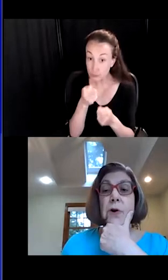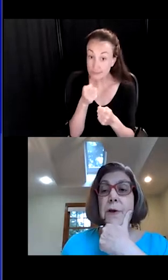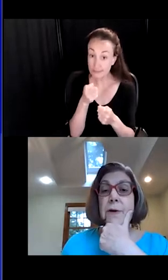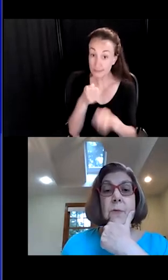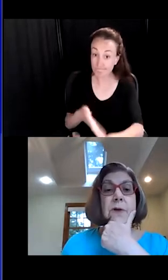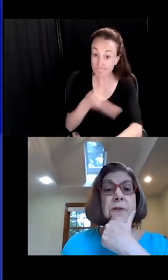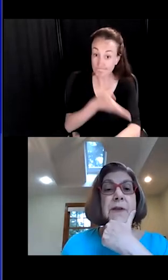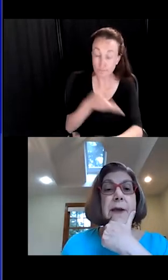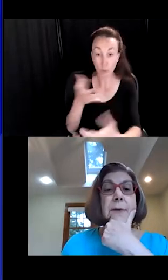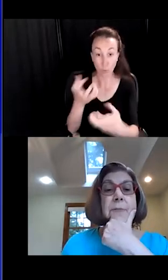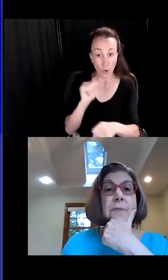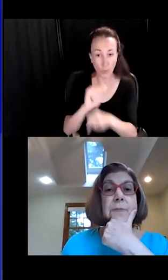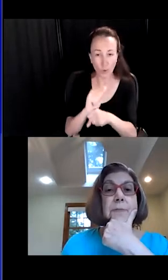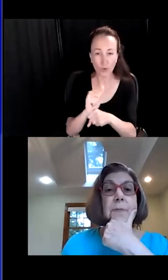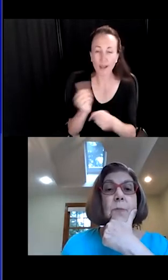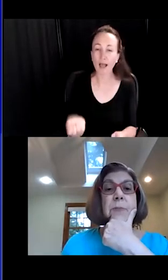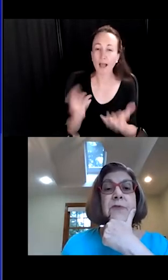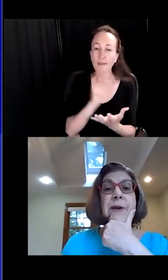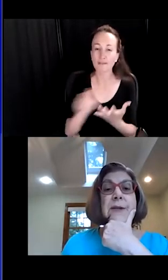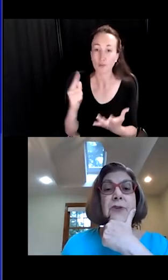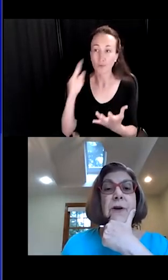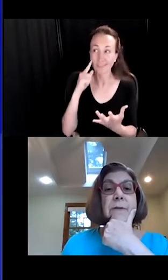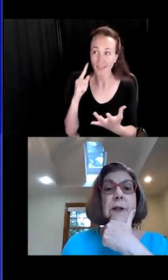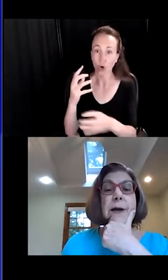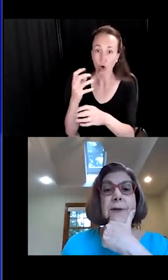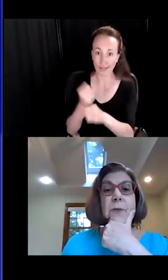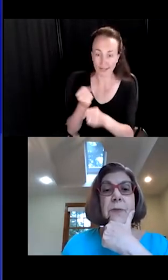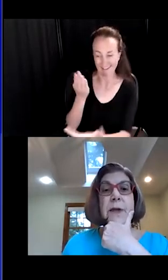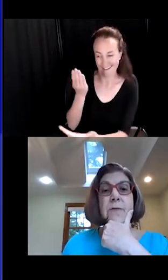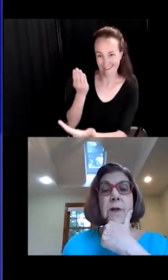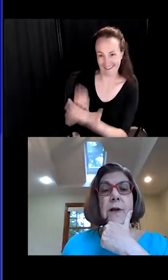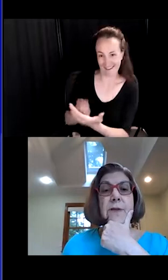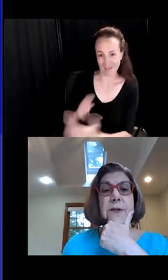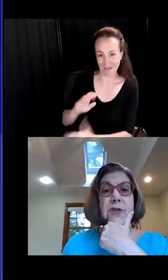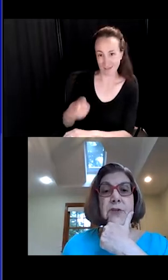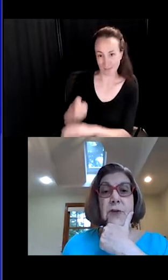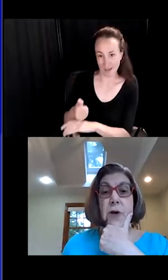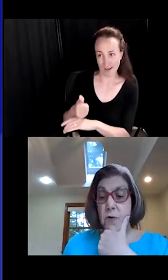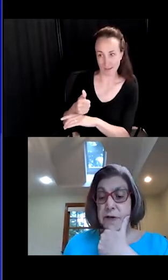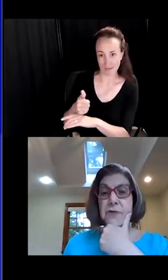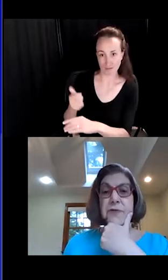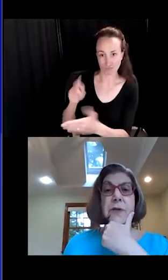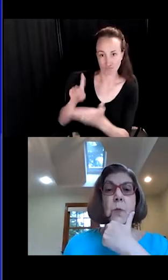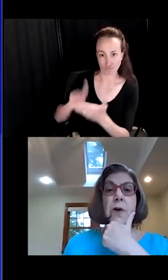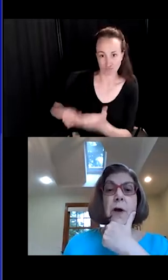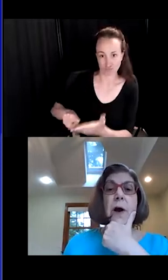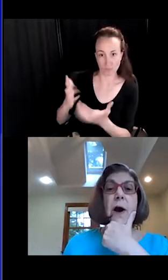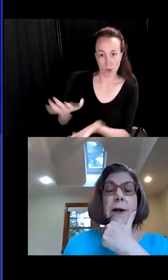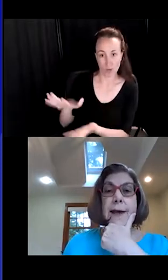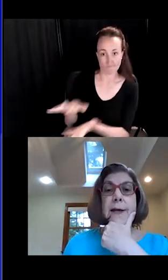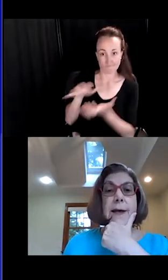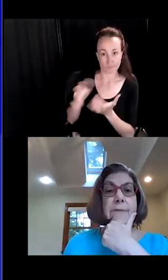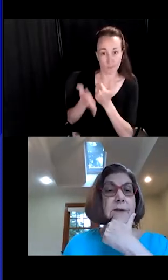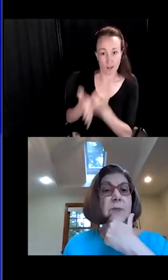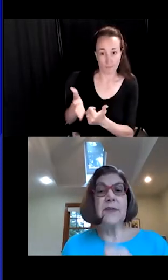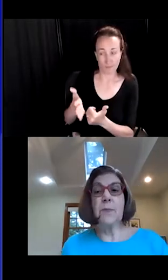get work? What do you think? What percentage of clients with behavioral health conditions who are interested in work are